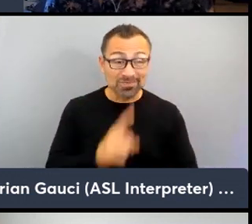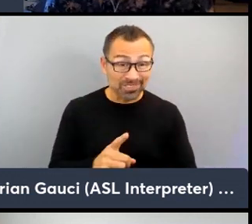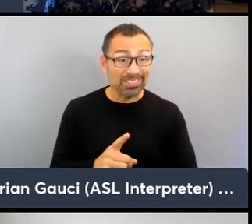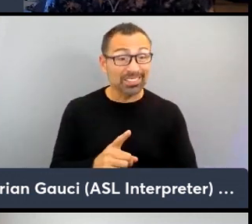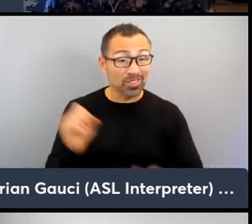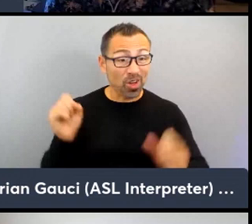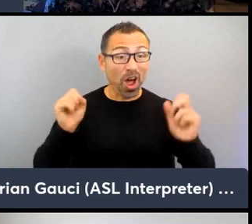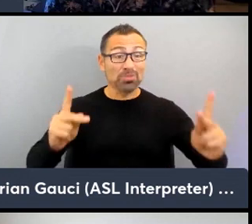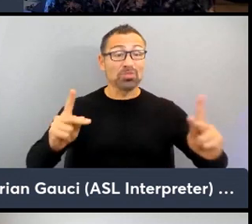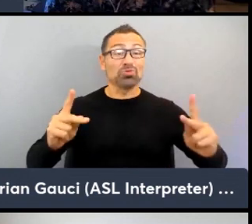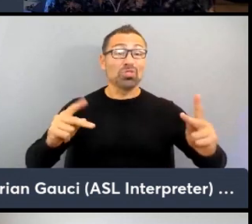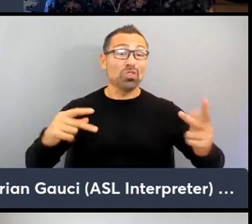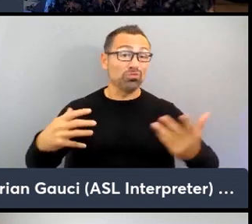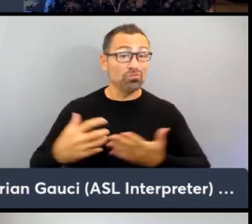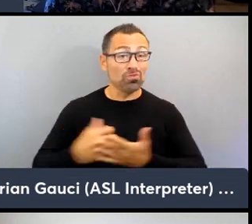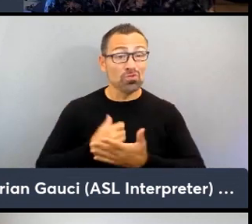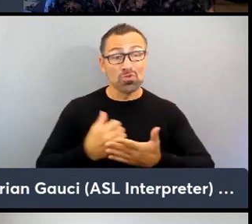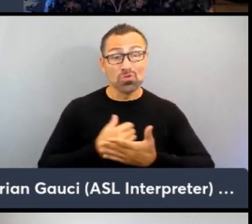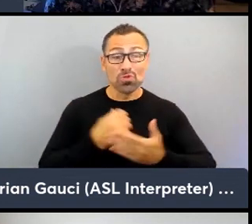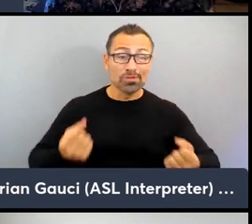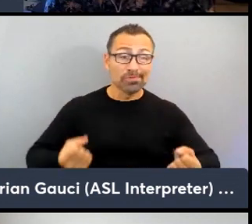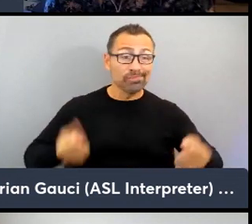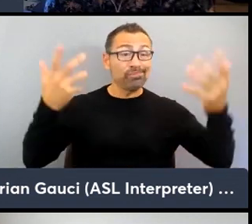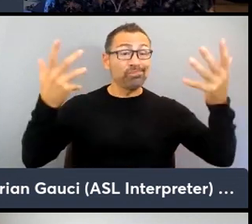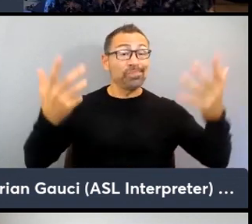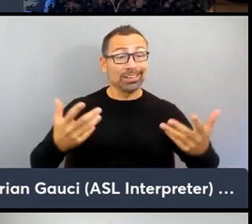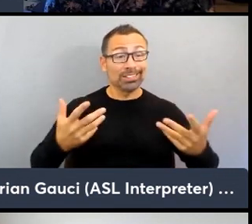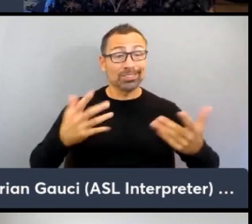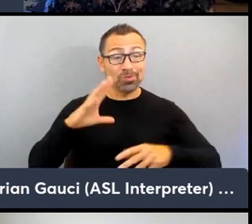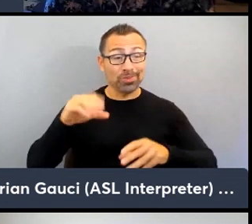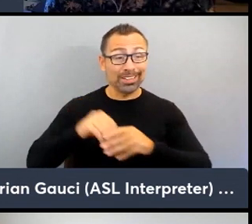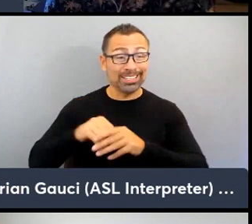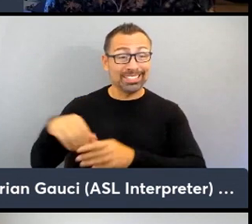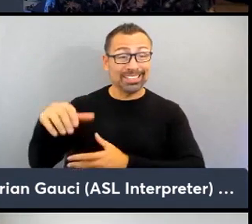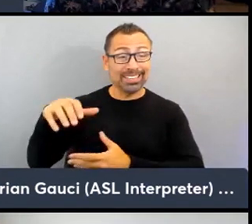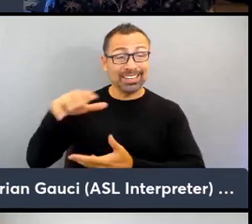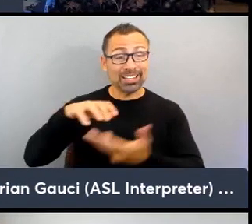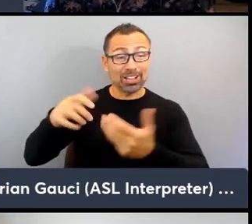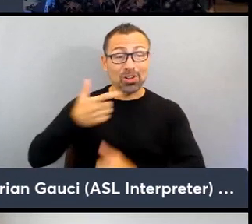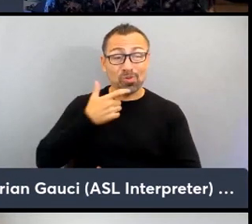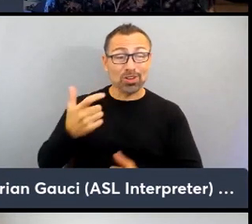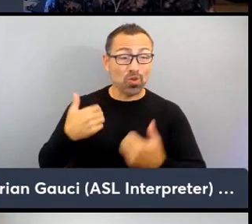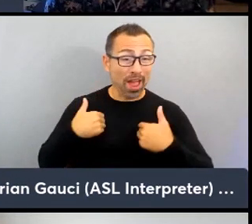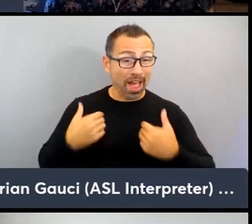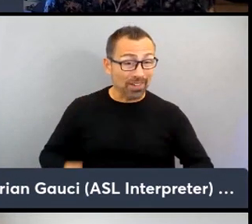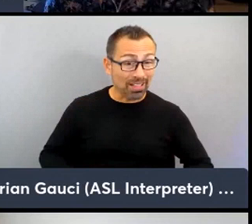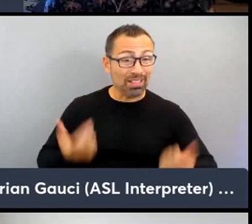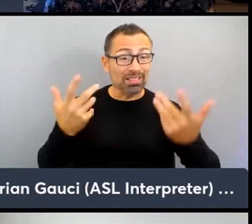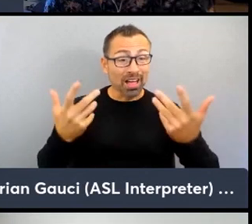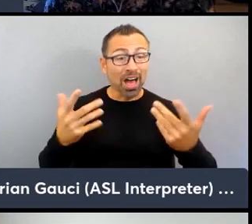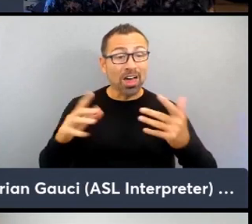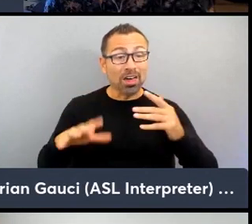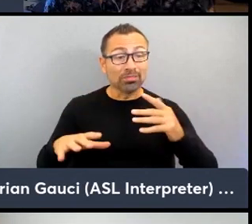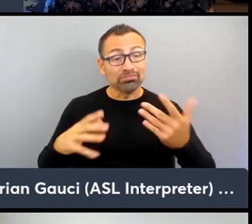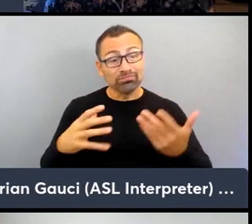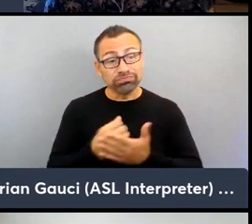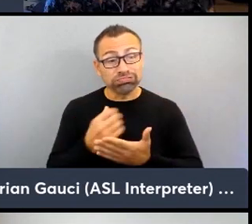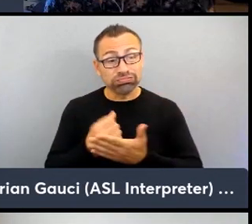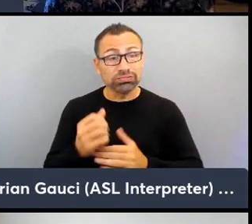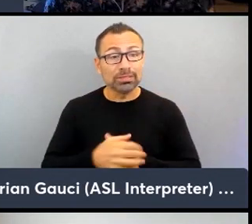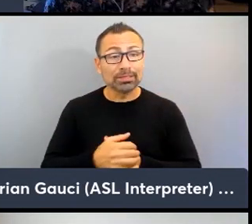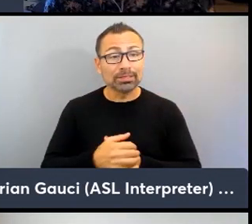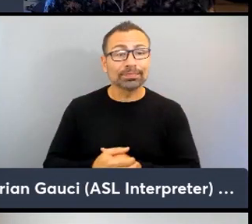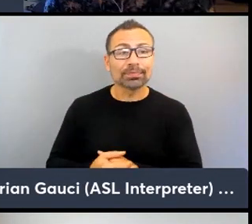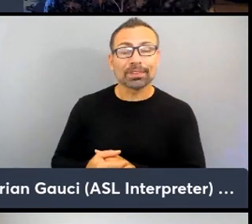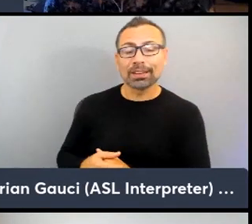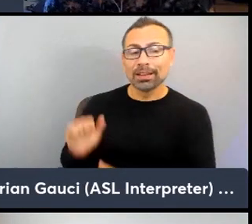it's in CloudWatch, you can world's your oyster, as they say. Kind of. Yeah. And Vin, what would you say is like maybe some kind of call to action or someone to go out and do something